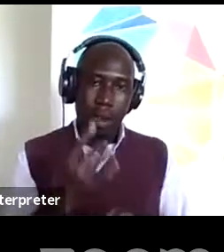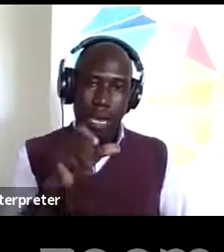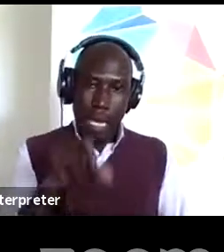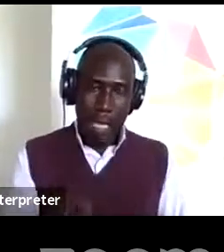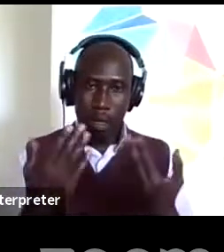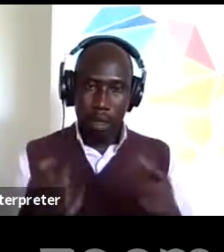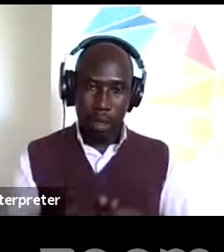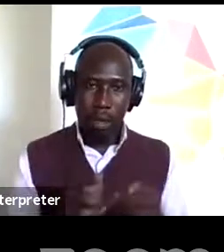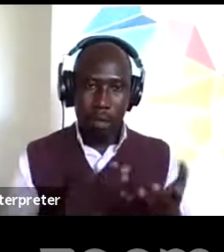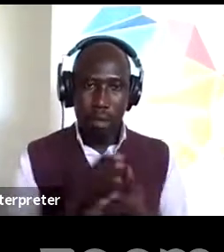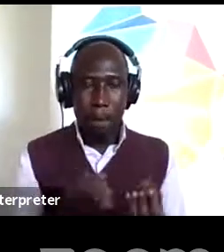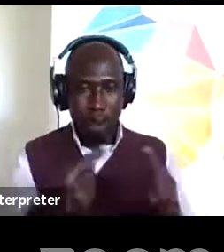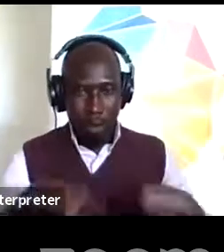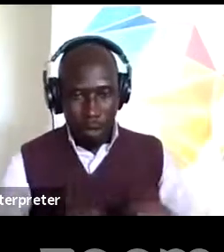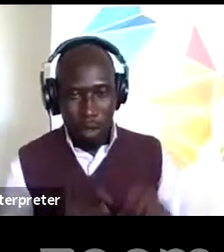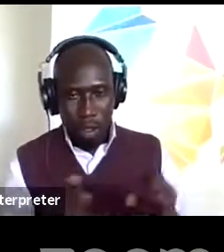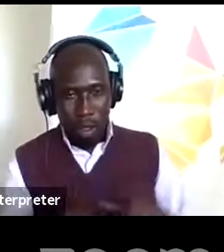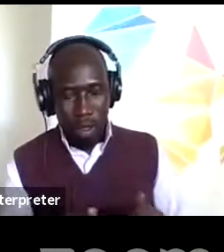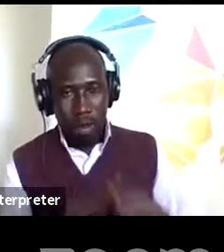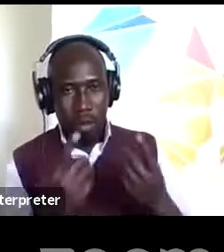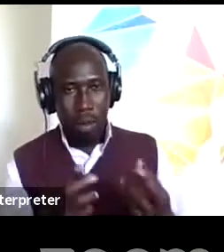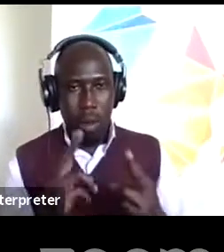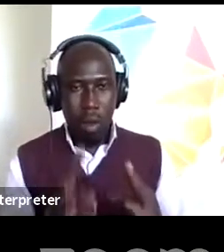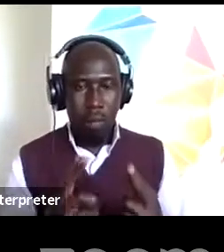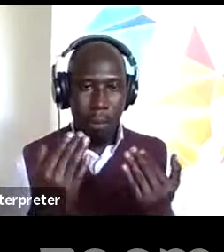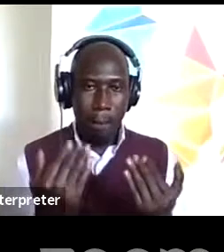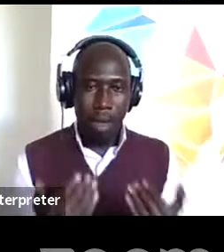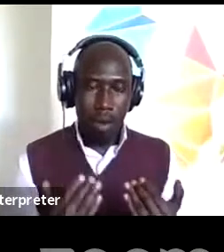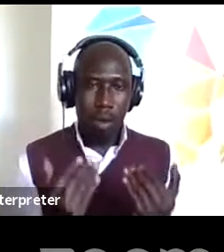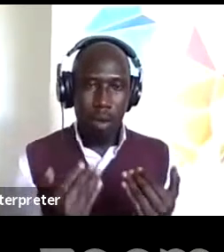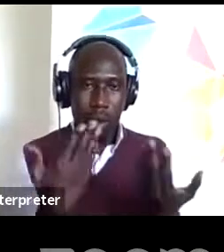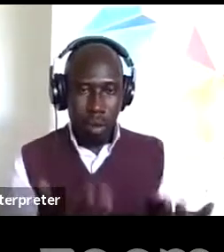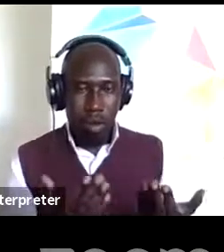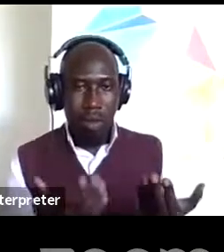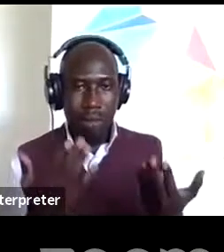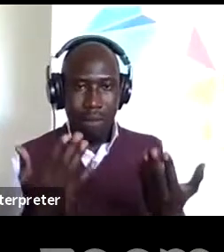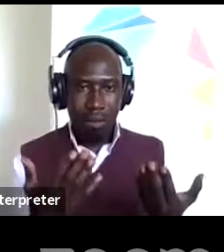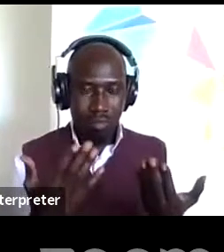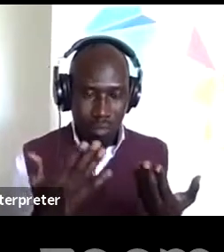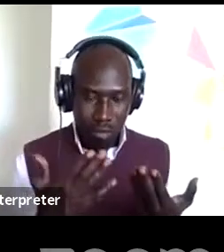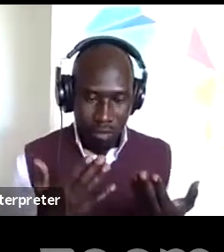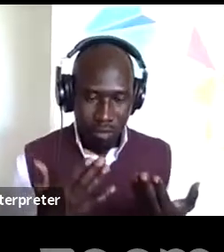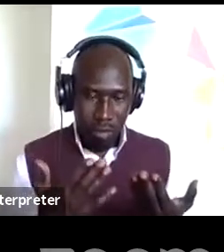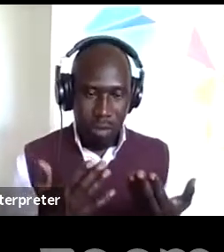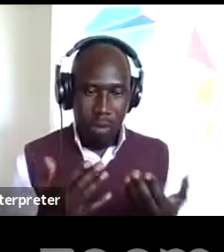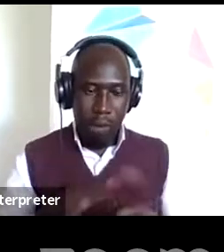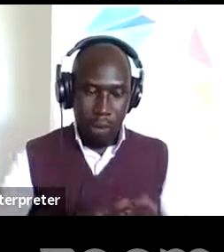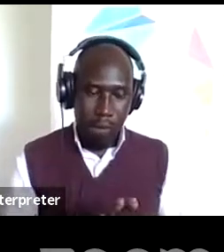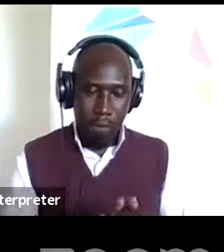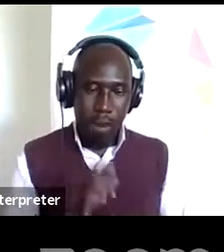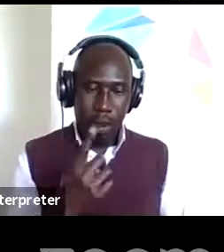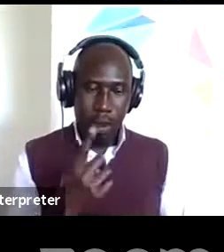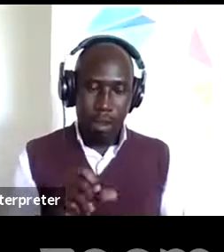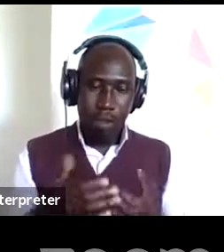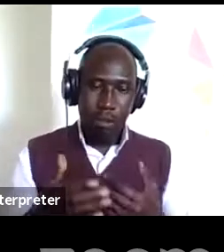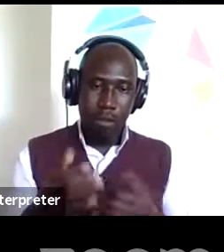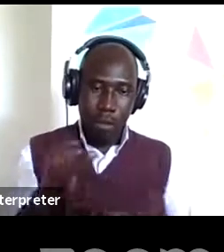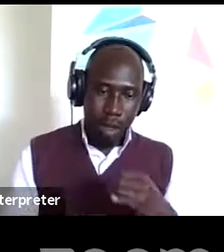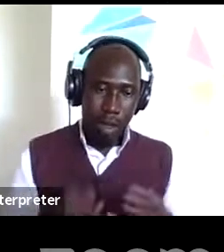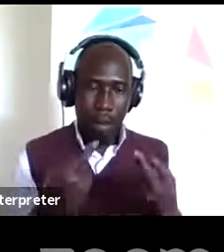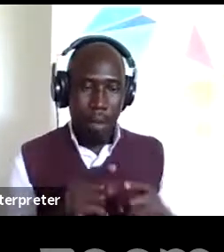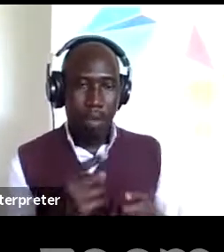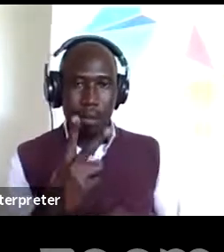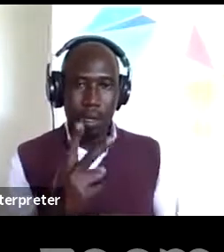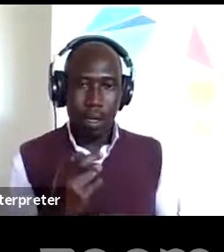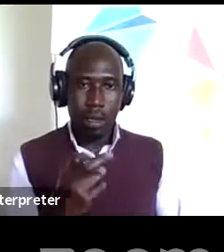I'm sure many of us would have hoped that by now we would have done away with the pandemic, but since 2020 to date, it's 2 years